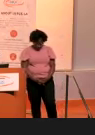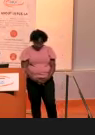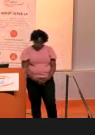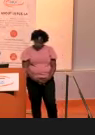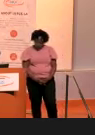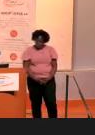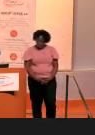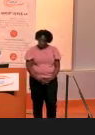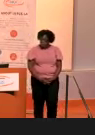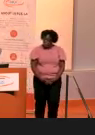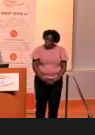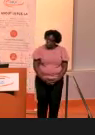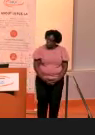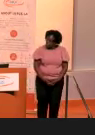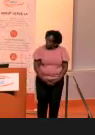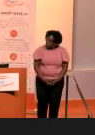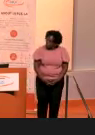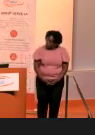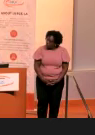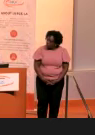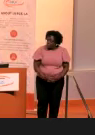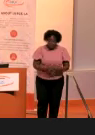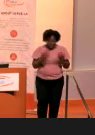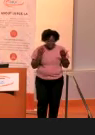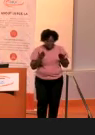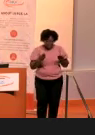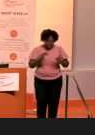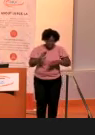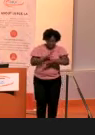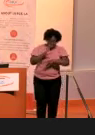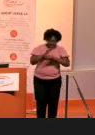So you're all getting to see my computer expertise right now.